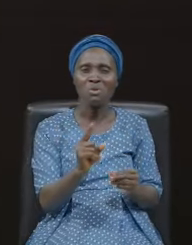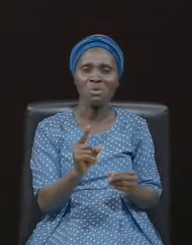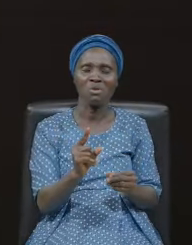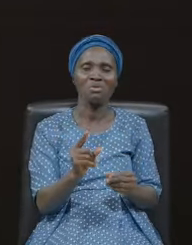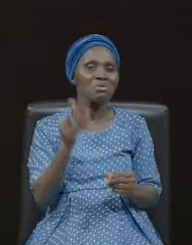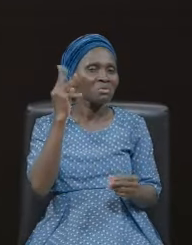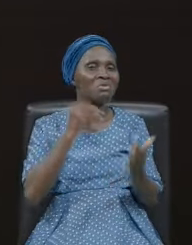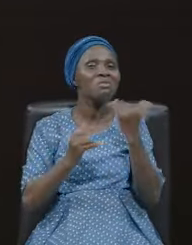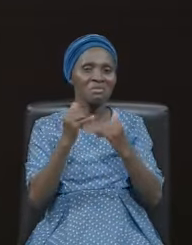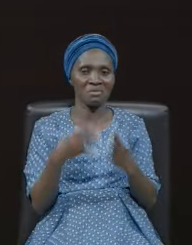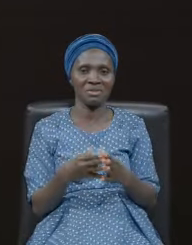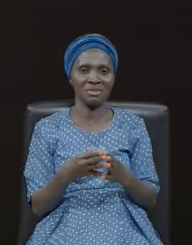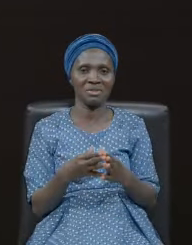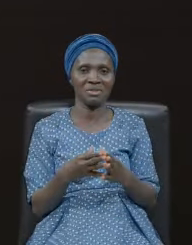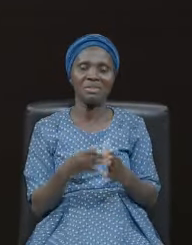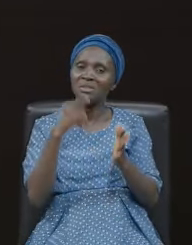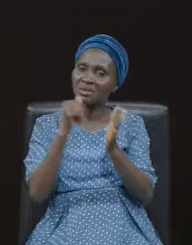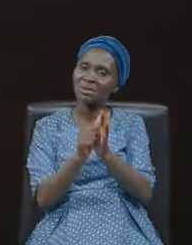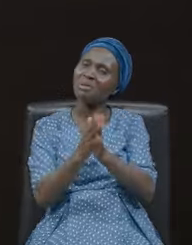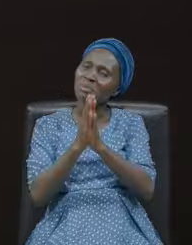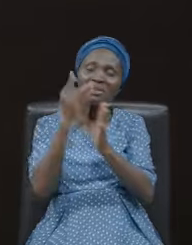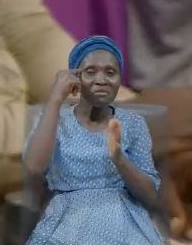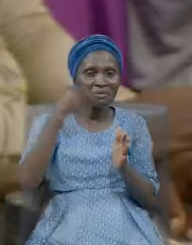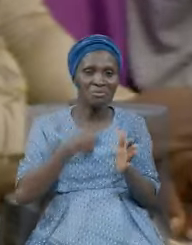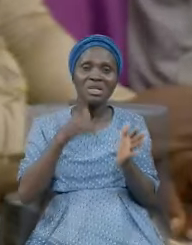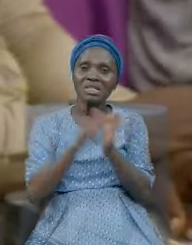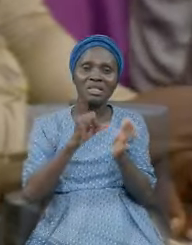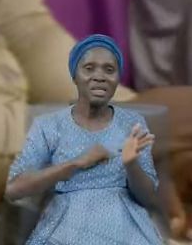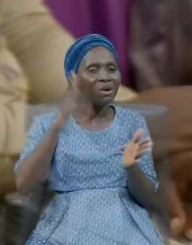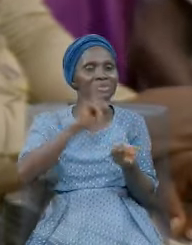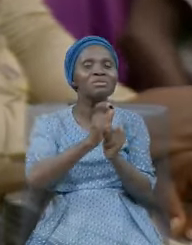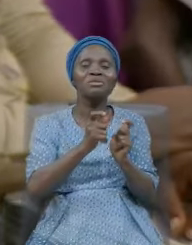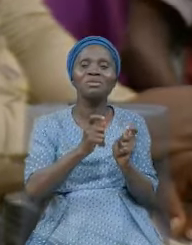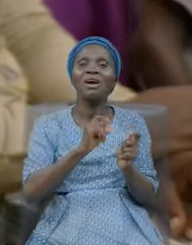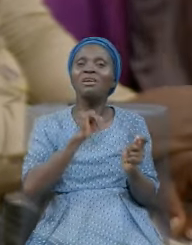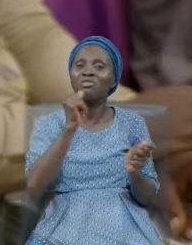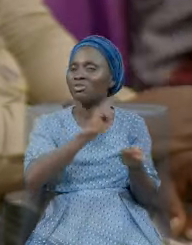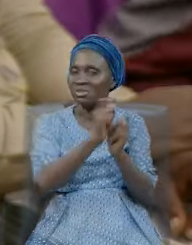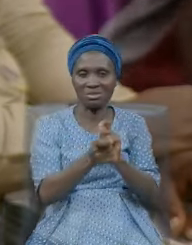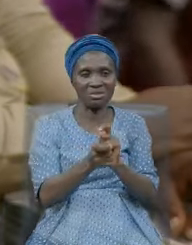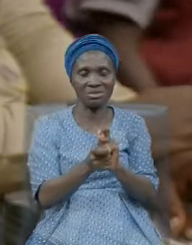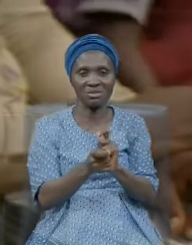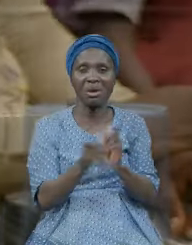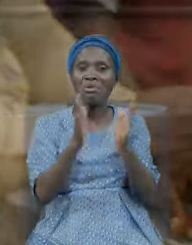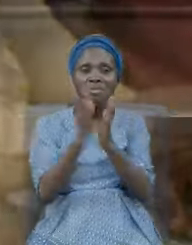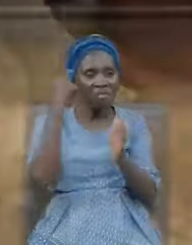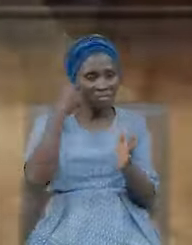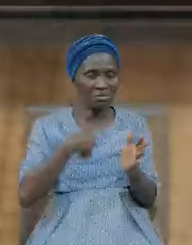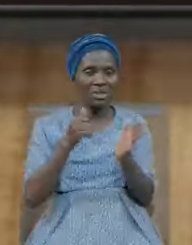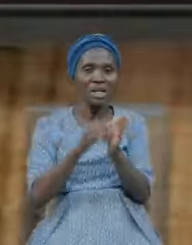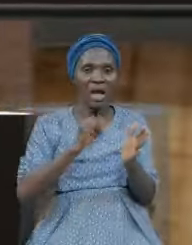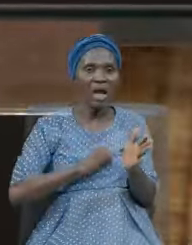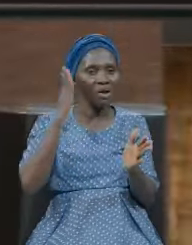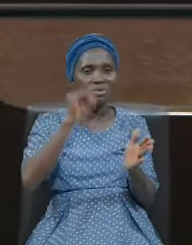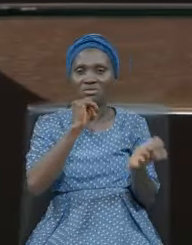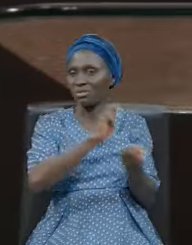been. Pray for me that I will not change. Amen. So today, we're going to rise